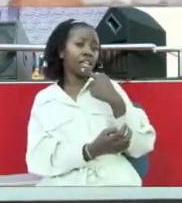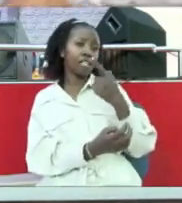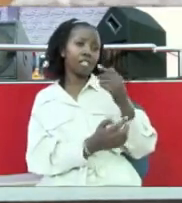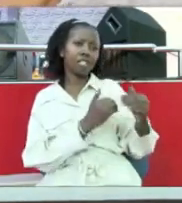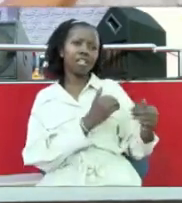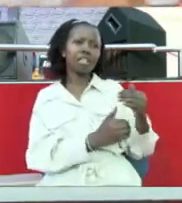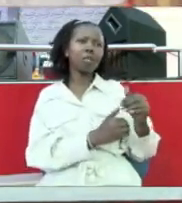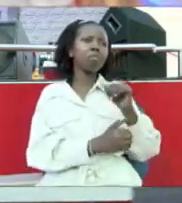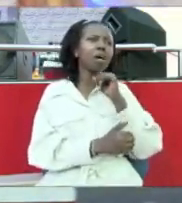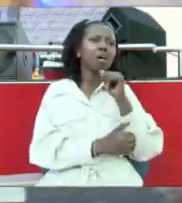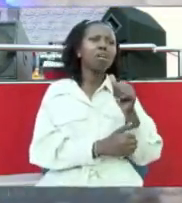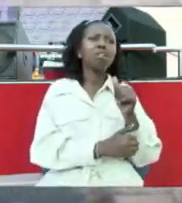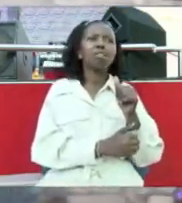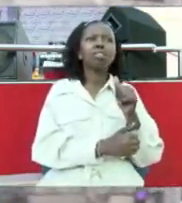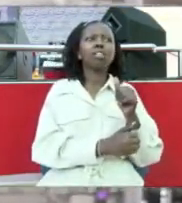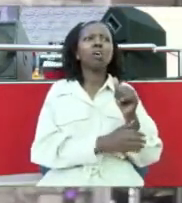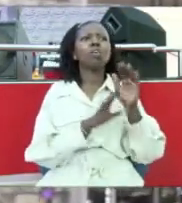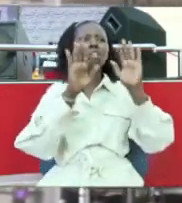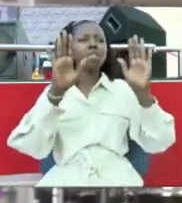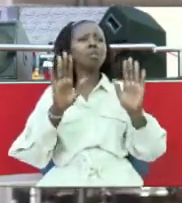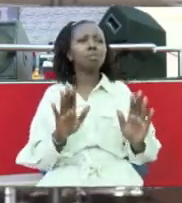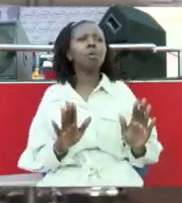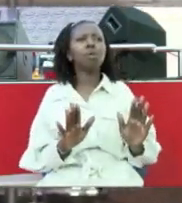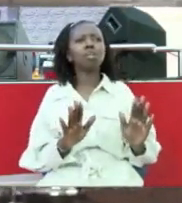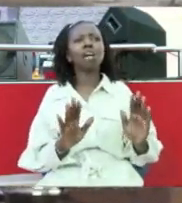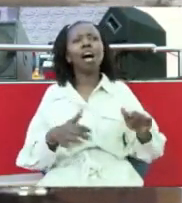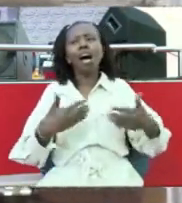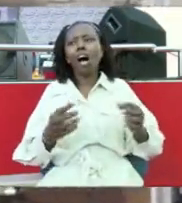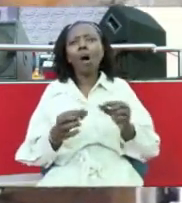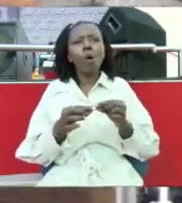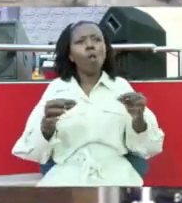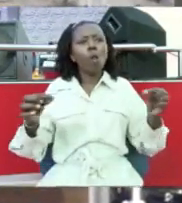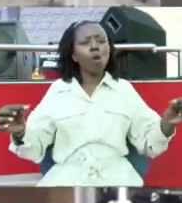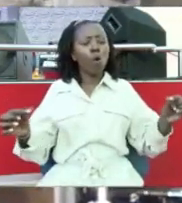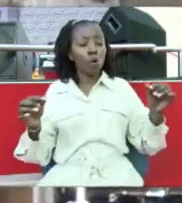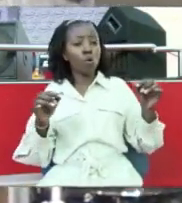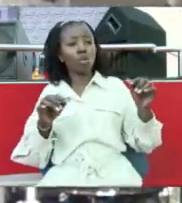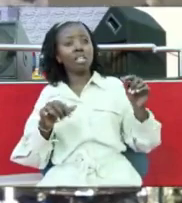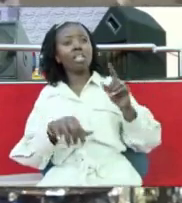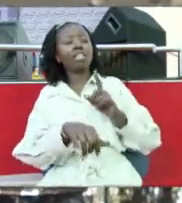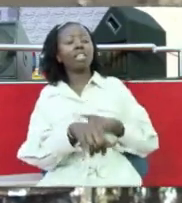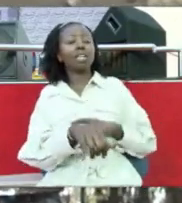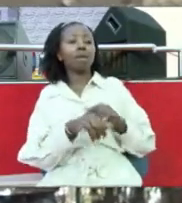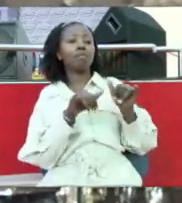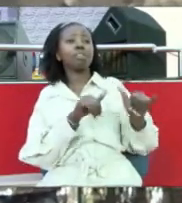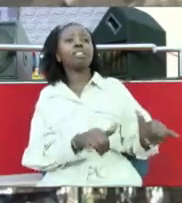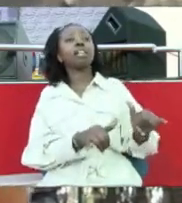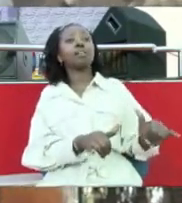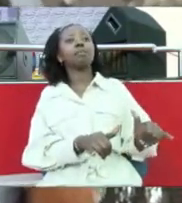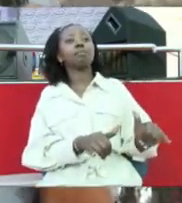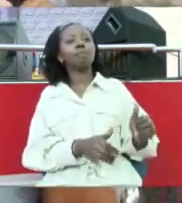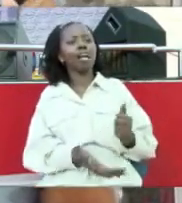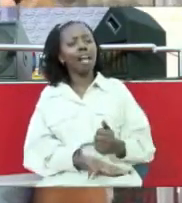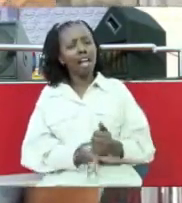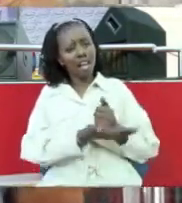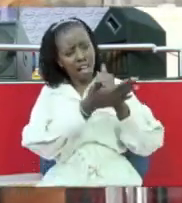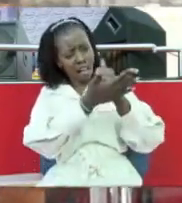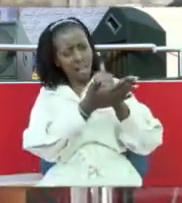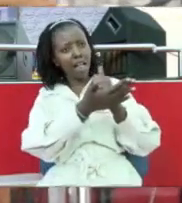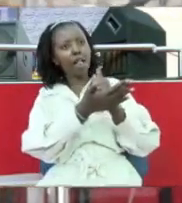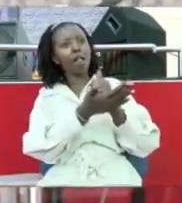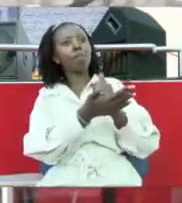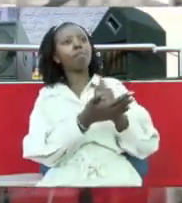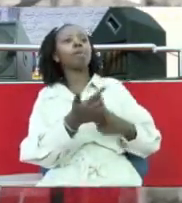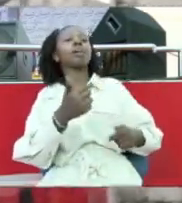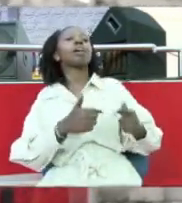matter how long. Haijalishi ni muda gani. It does not matter how long it has taken. Haijalishi imechukua muda gani. Help is on the